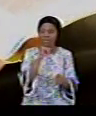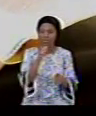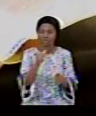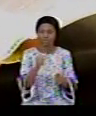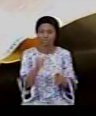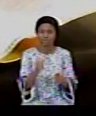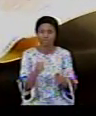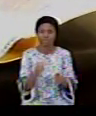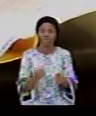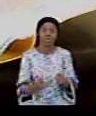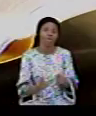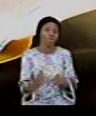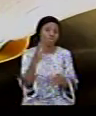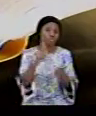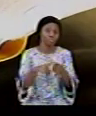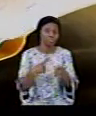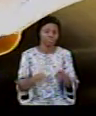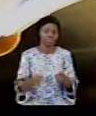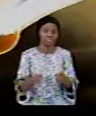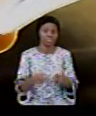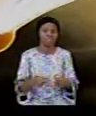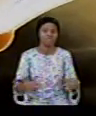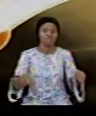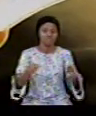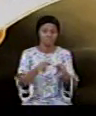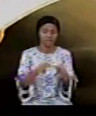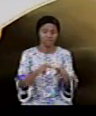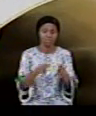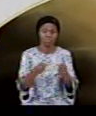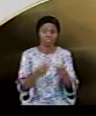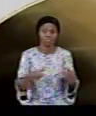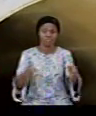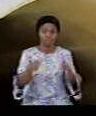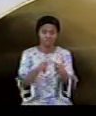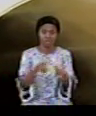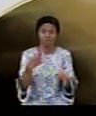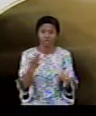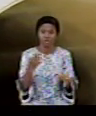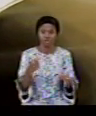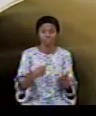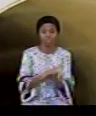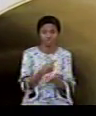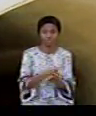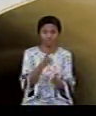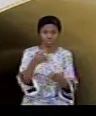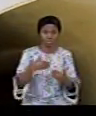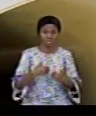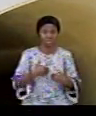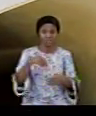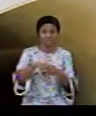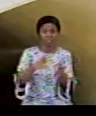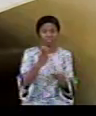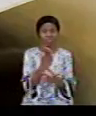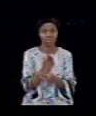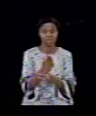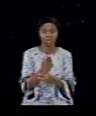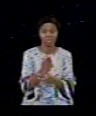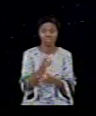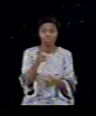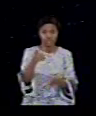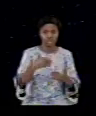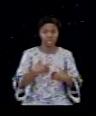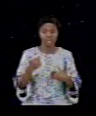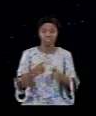have in your hands you have the greatest commodity you have the greatest item and you have the greatest thing that will bless people